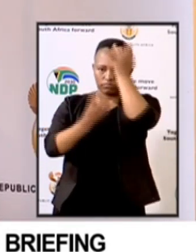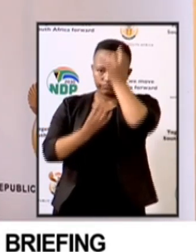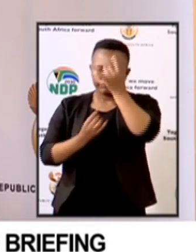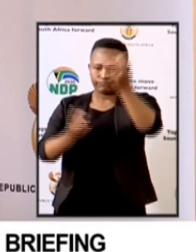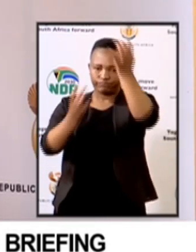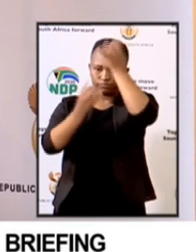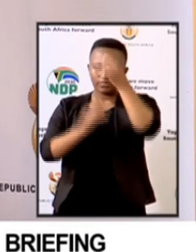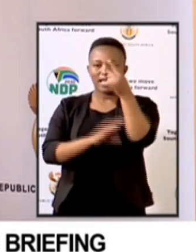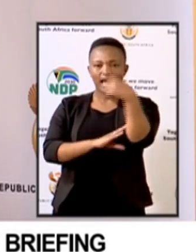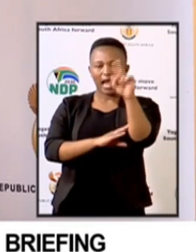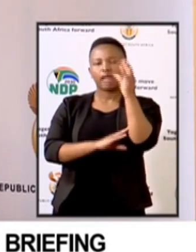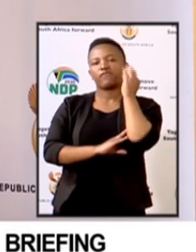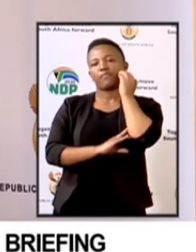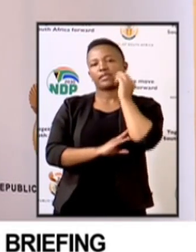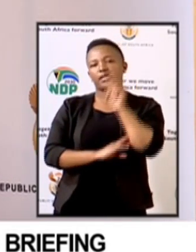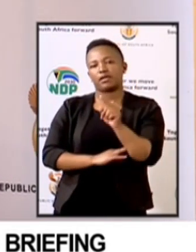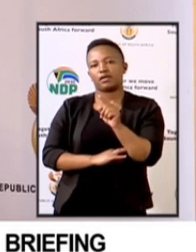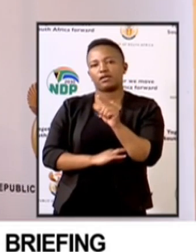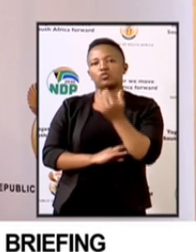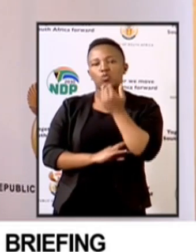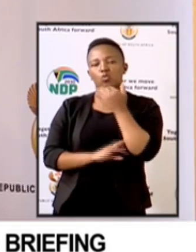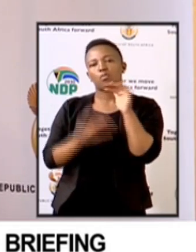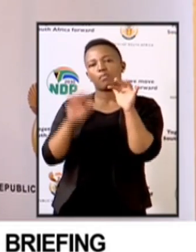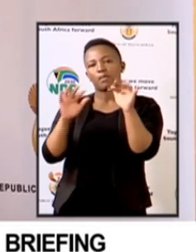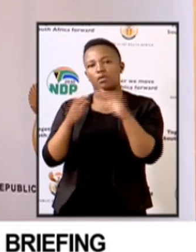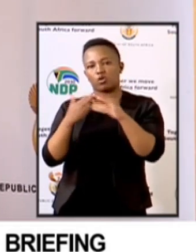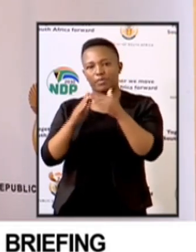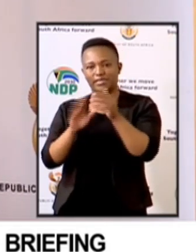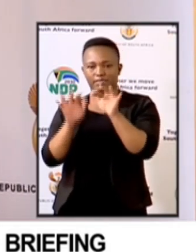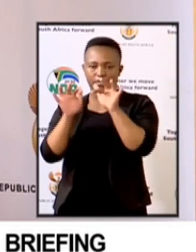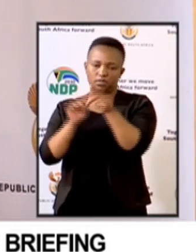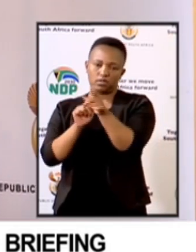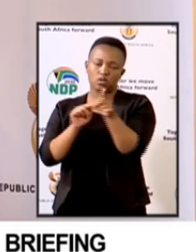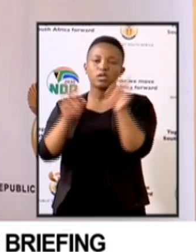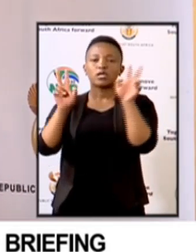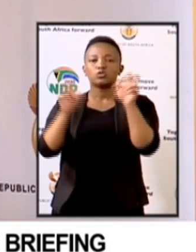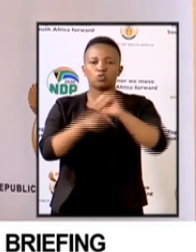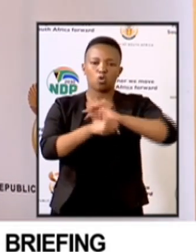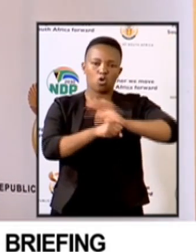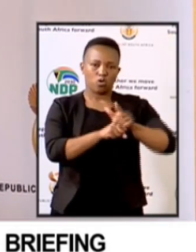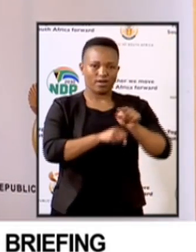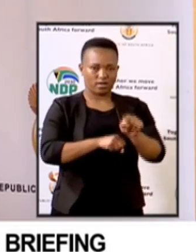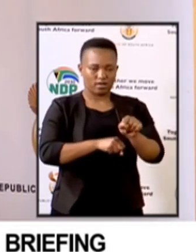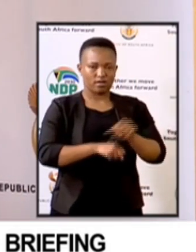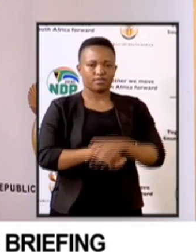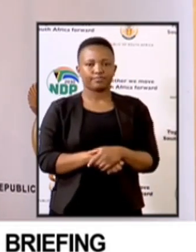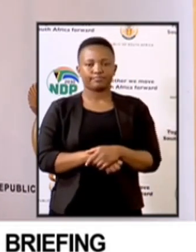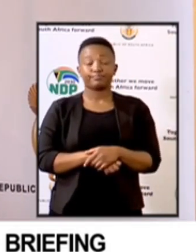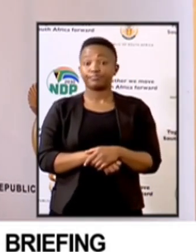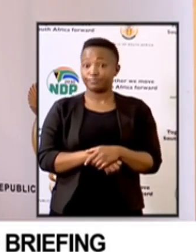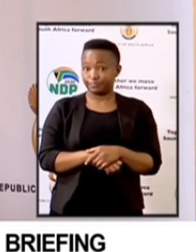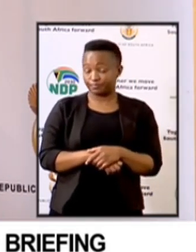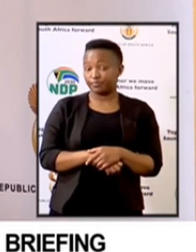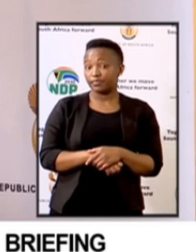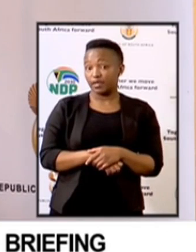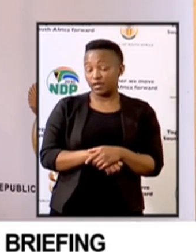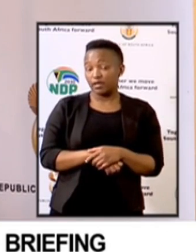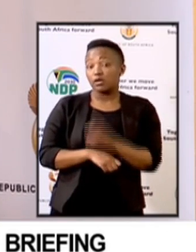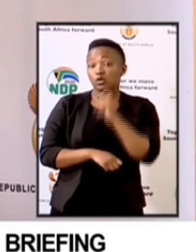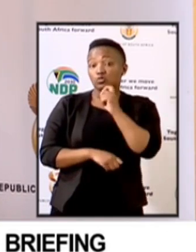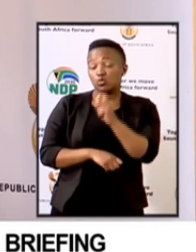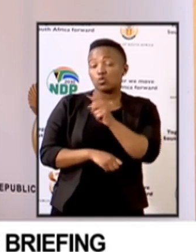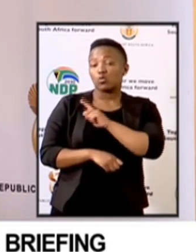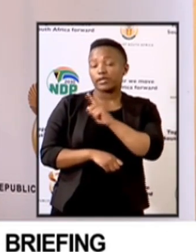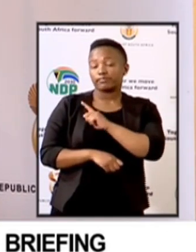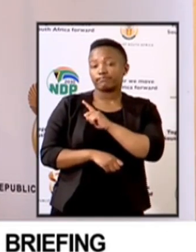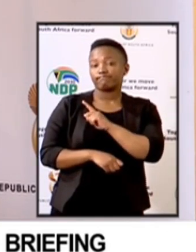alertness of the public on this matter. It is worrying to note that to